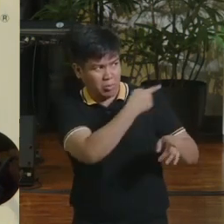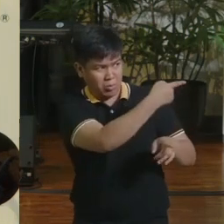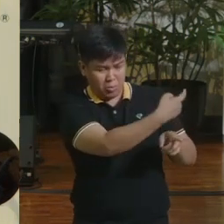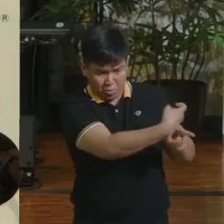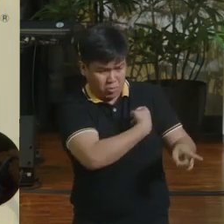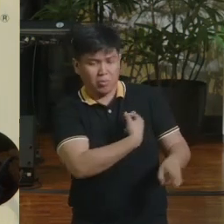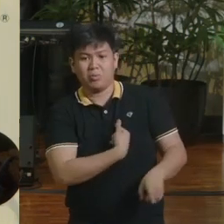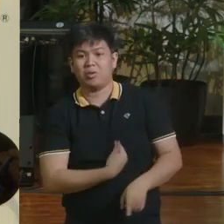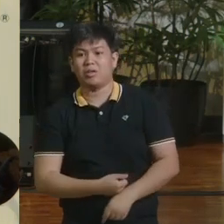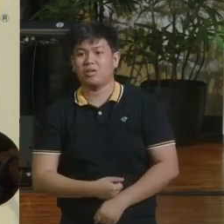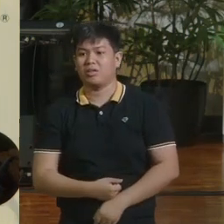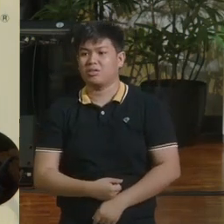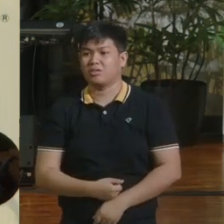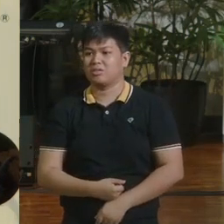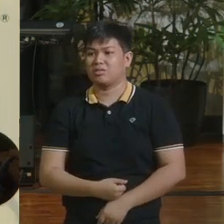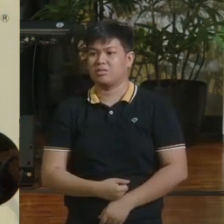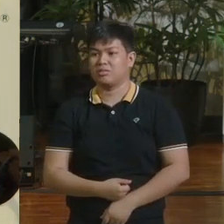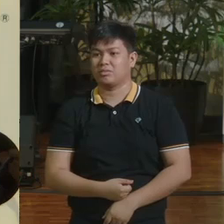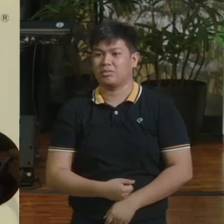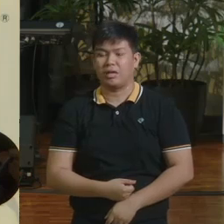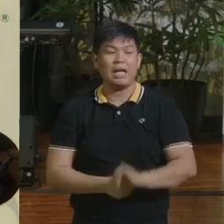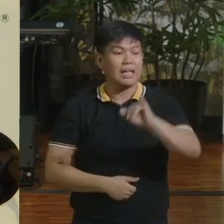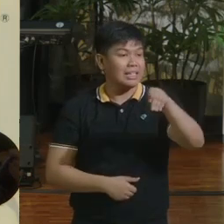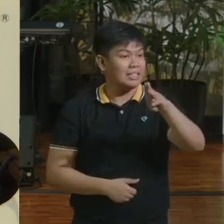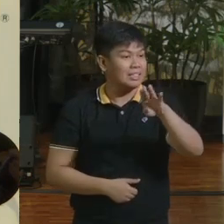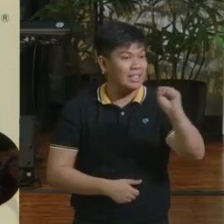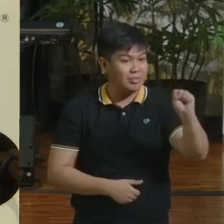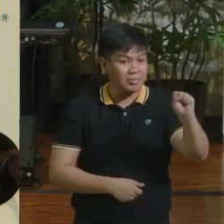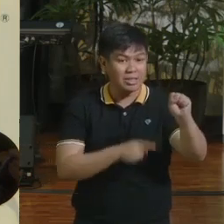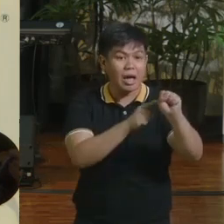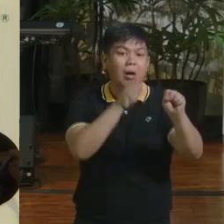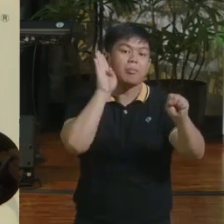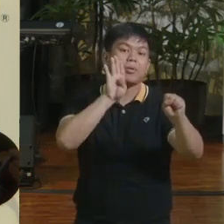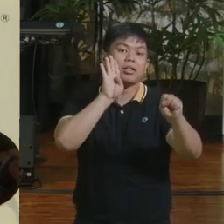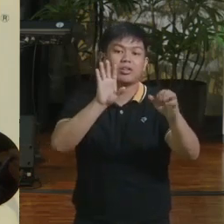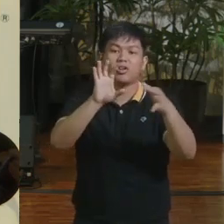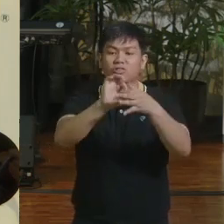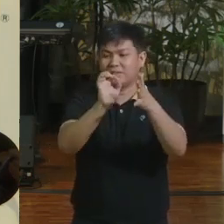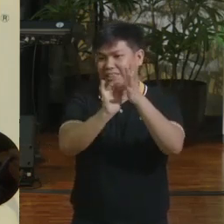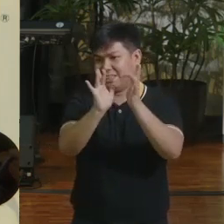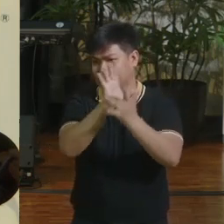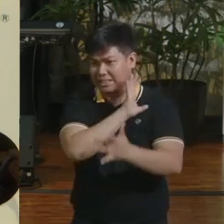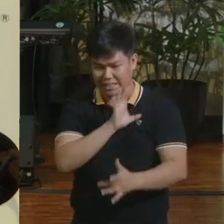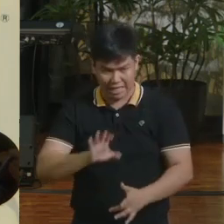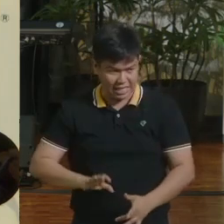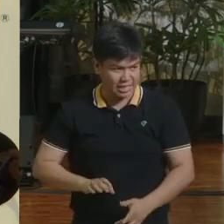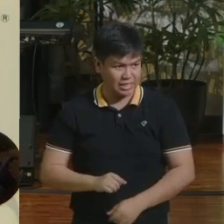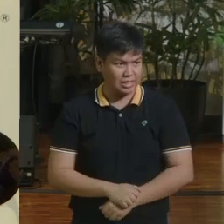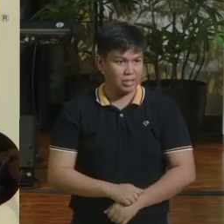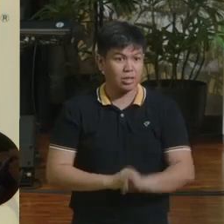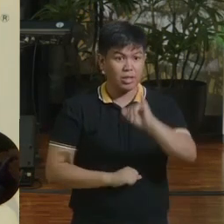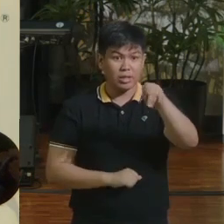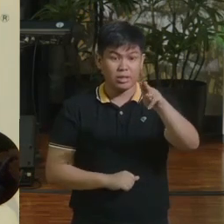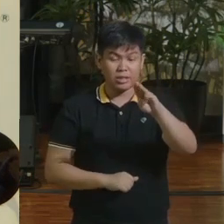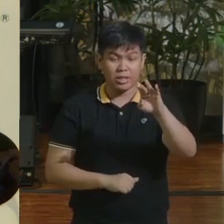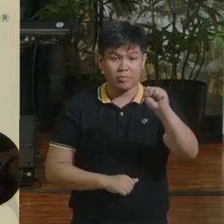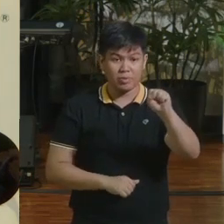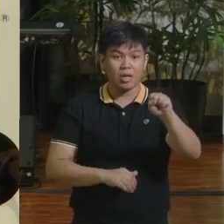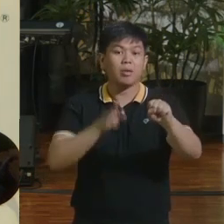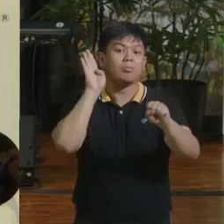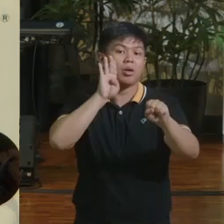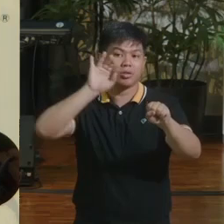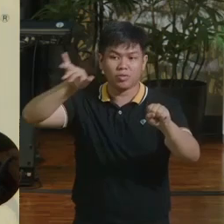mission. Except James, the Lord's brother. Hindi ito si James, the son of